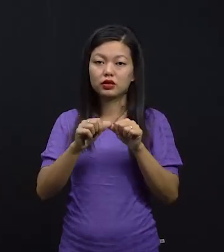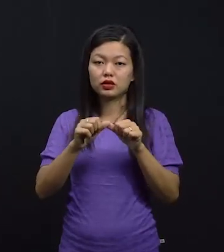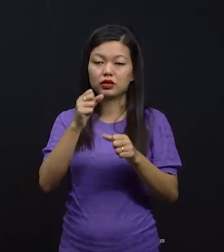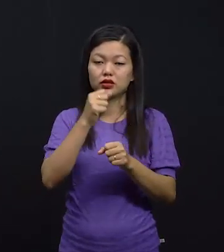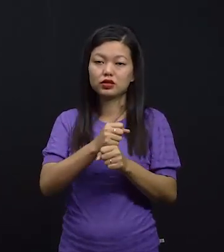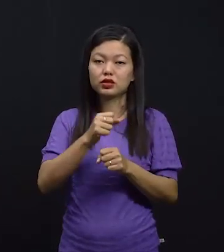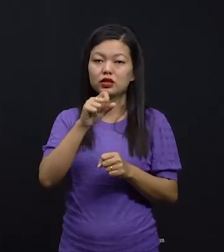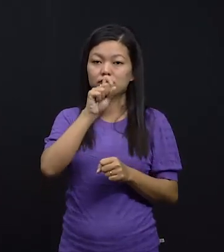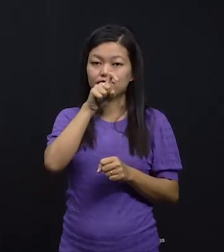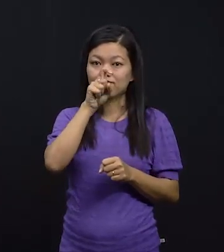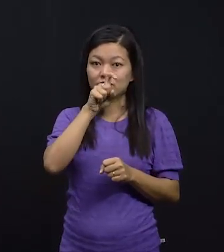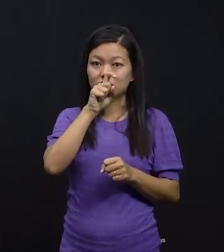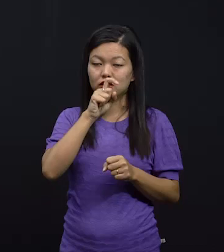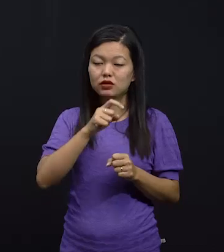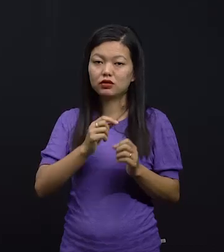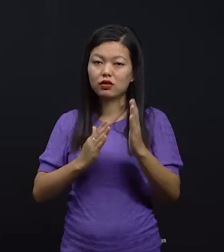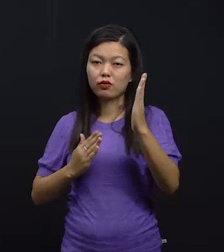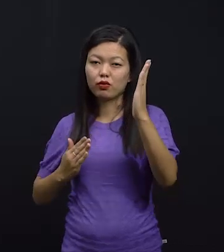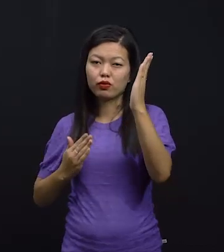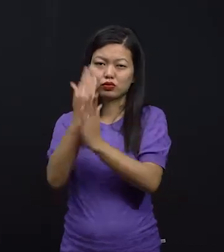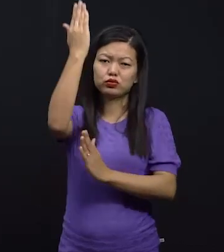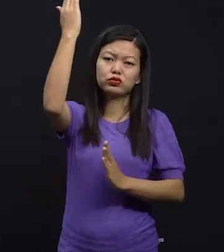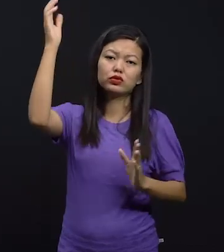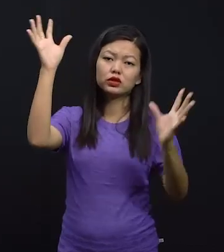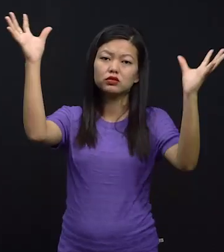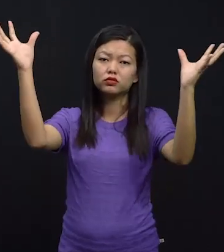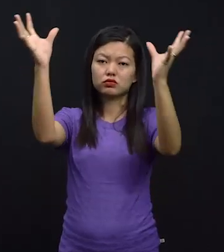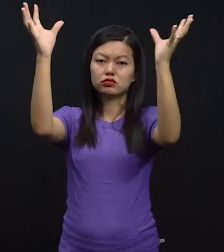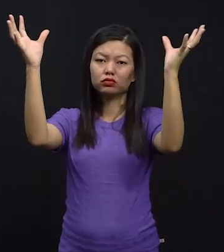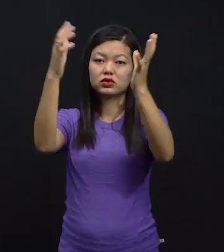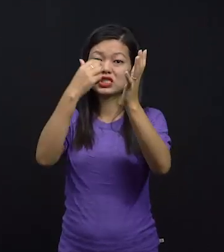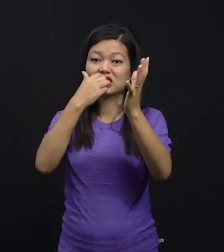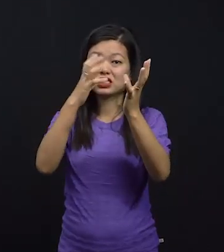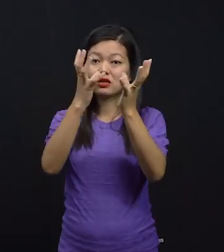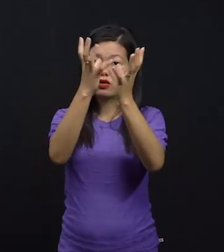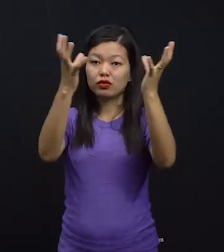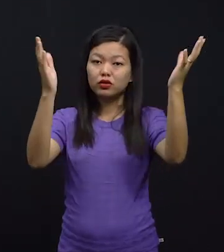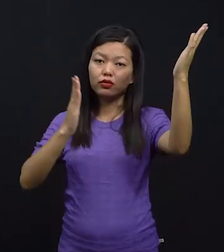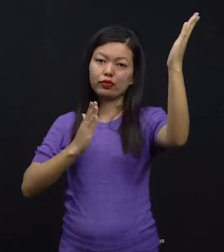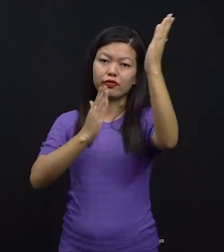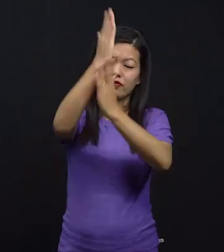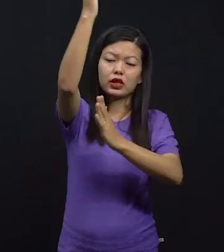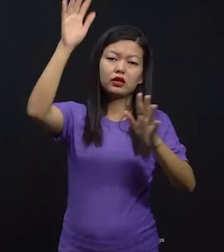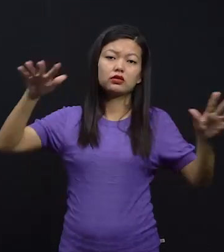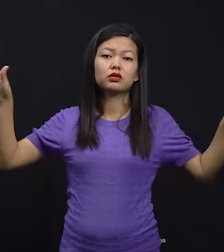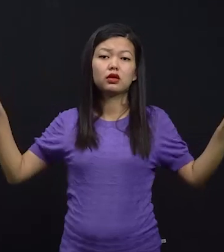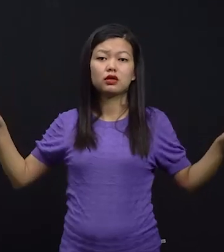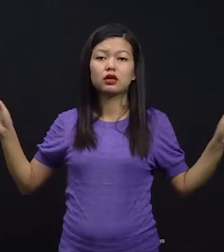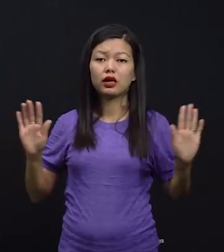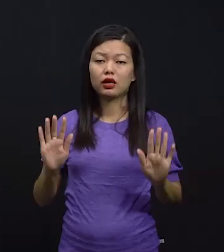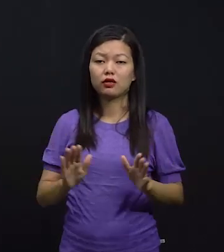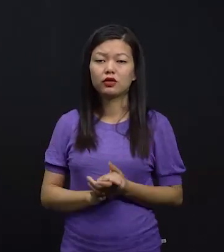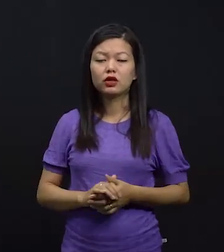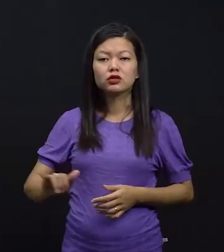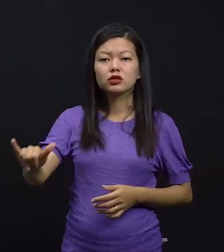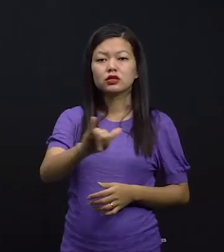flapping their wings, you know what is flapping, right? Most of the birds flap their wings after a few moments or after a few minutes, but you see the